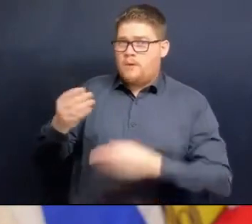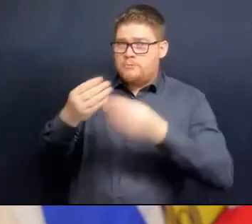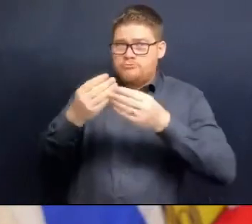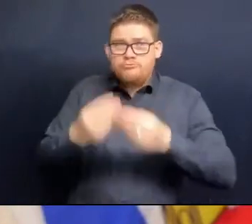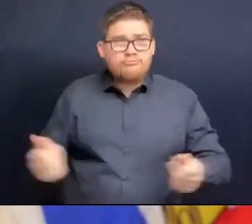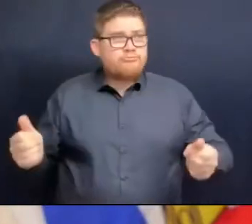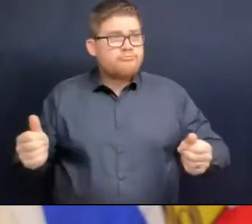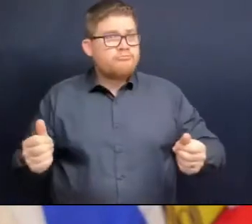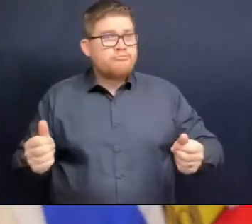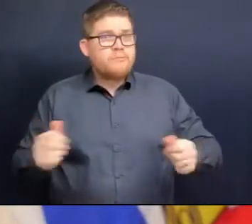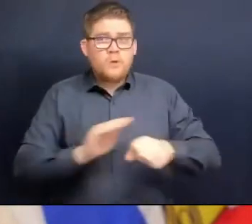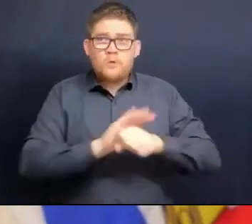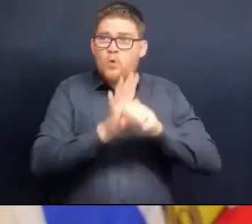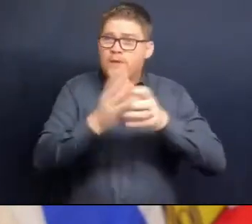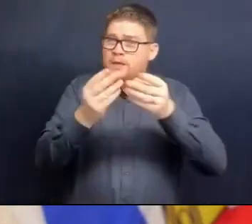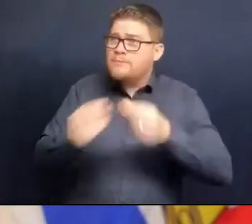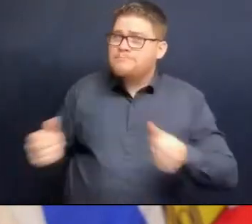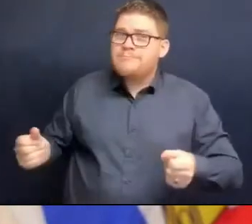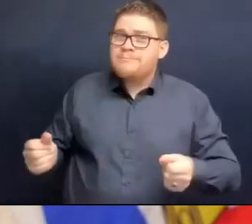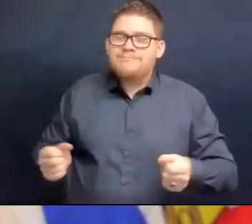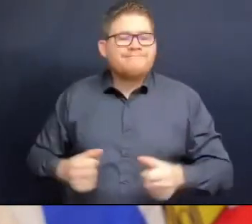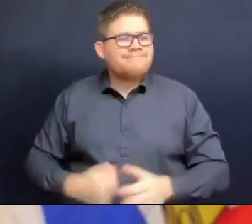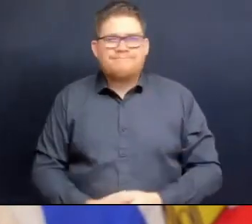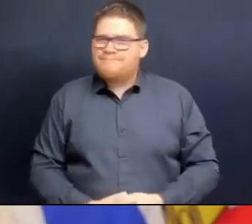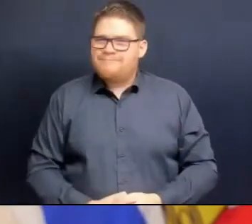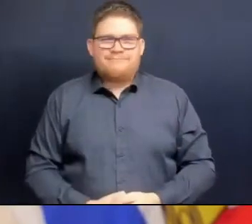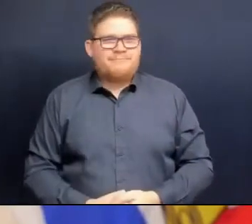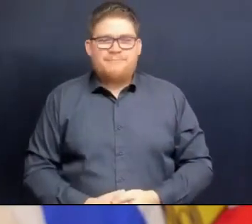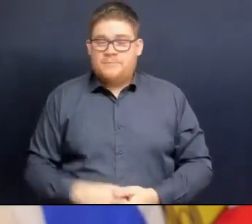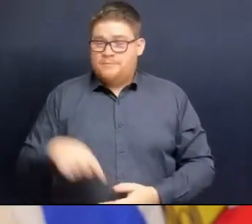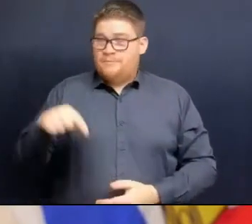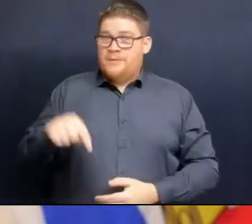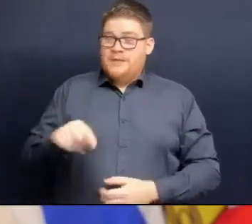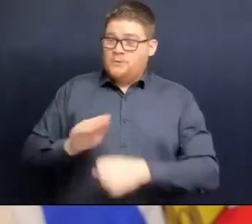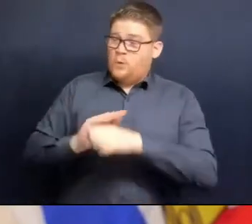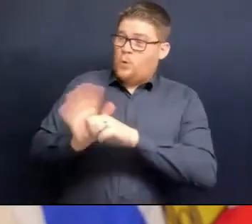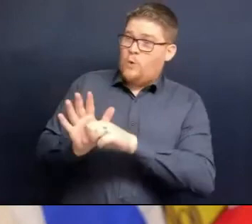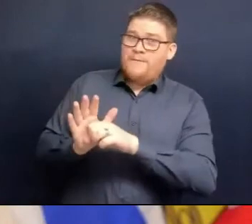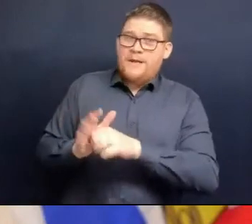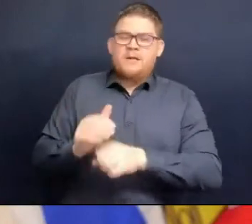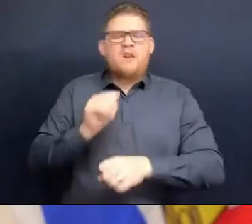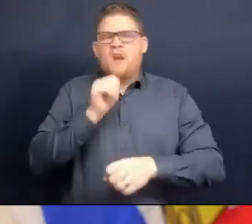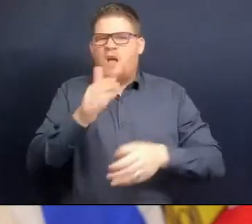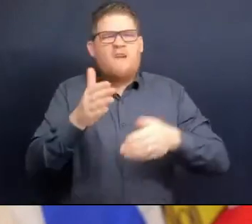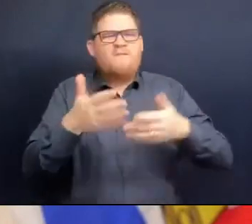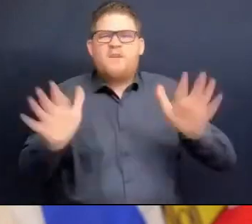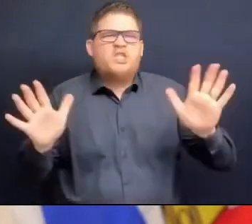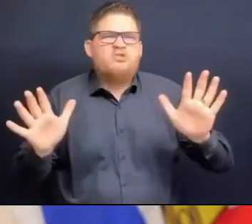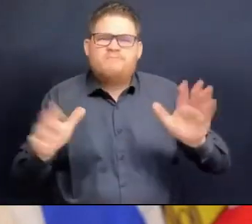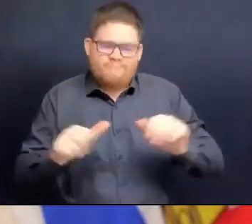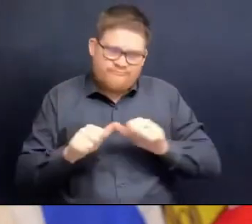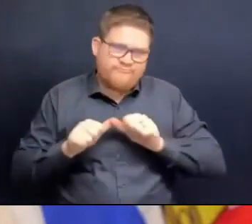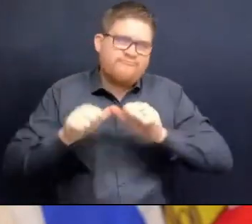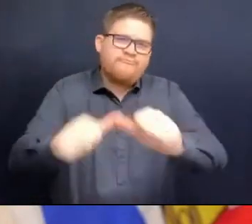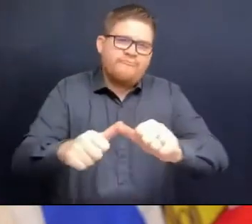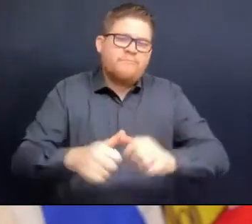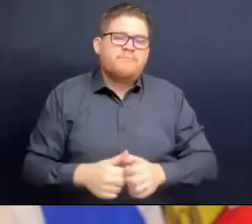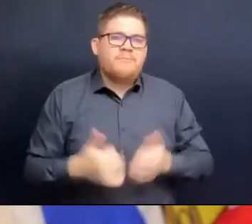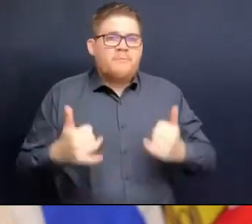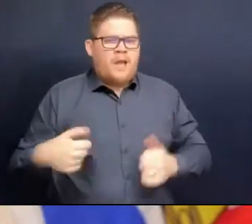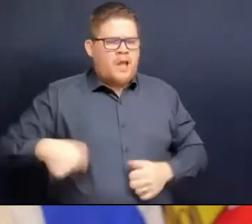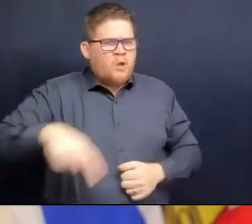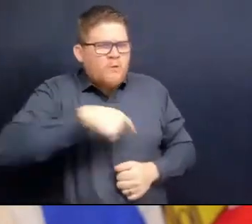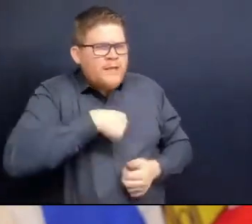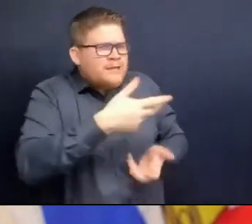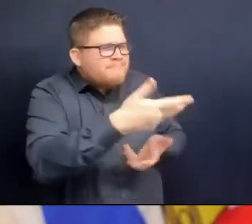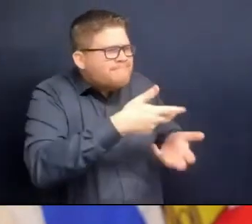And you just need to talk to some of our colleagues about the evolution of viruses. And when you have this much